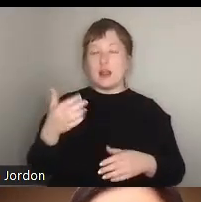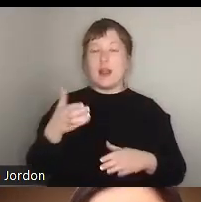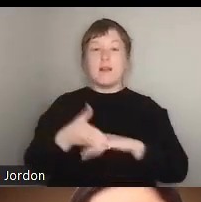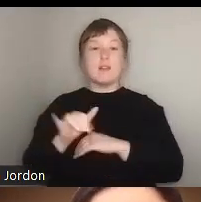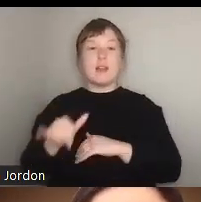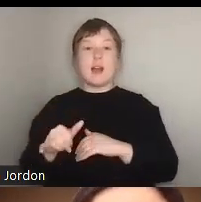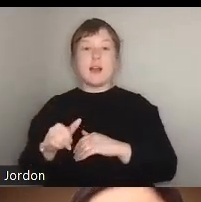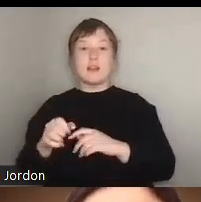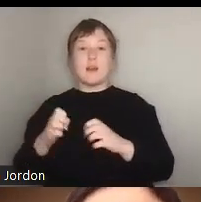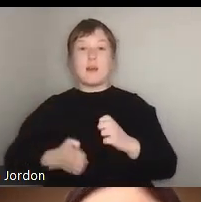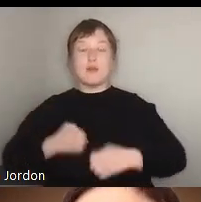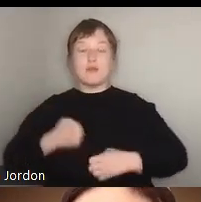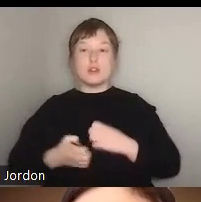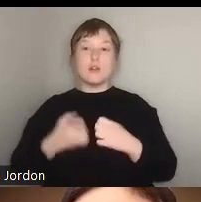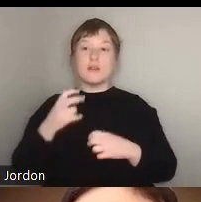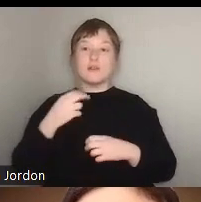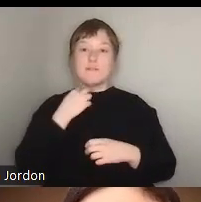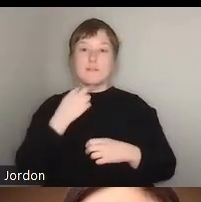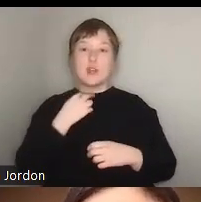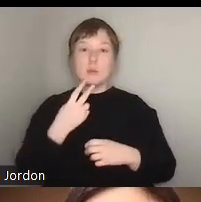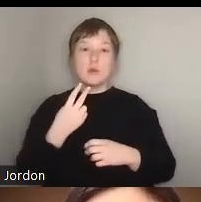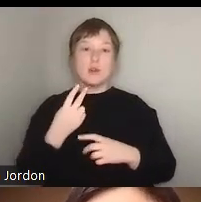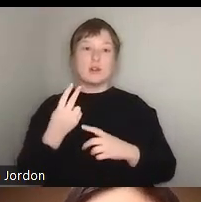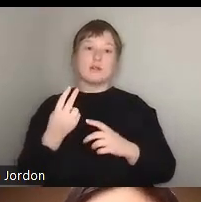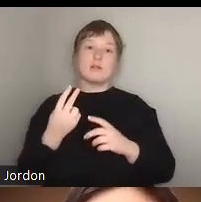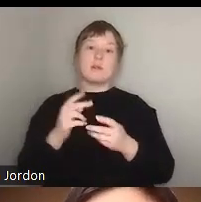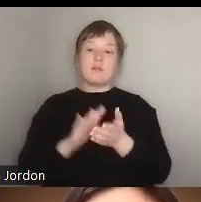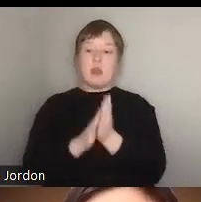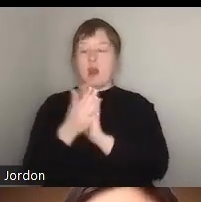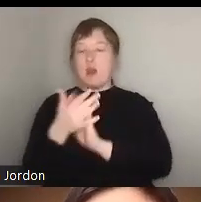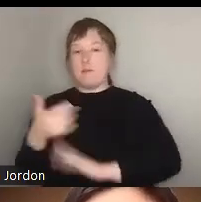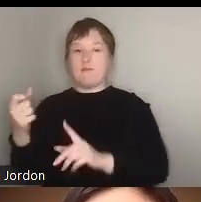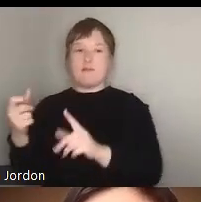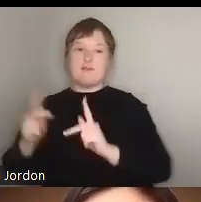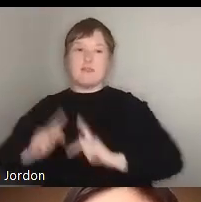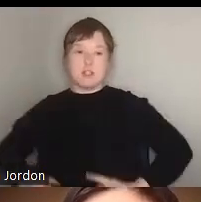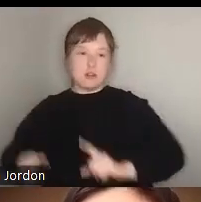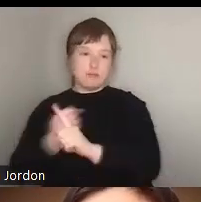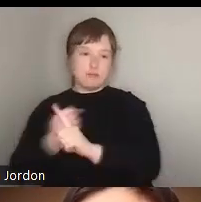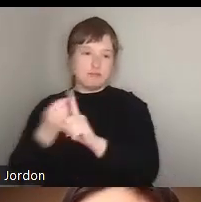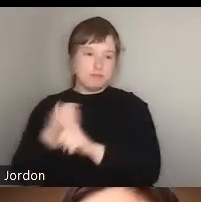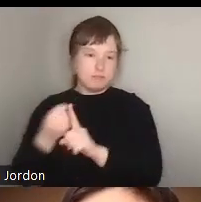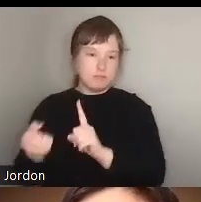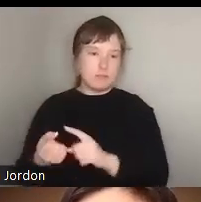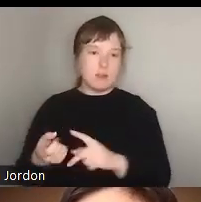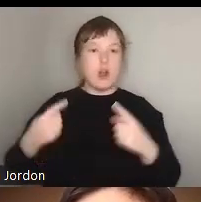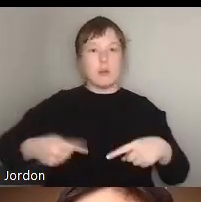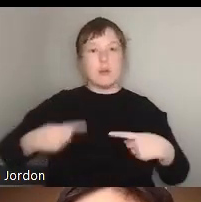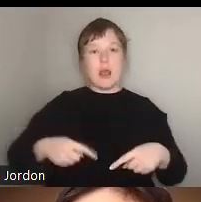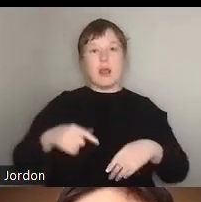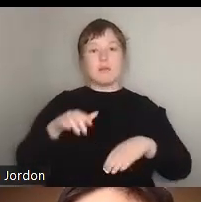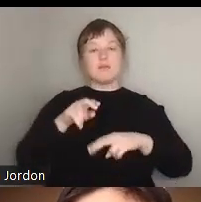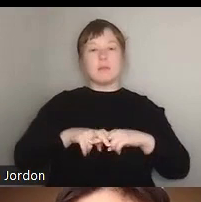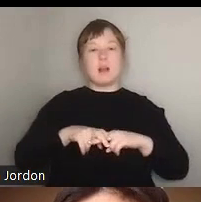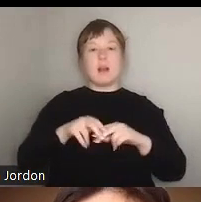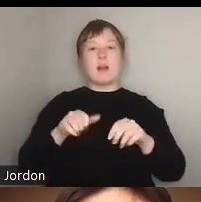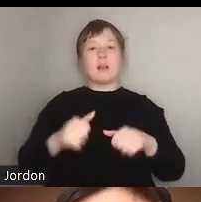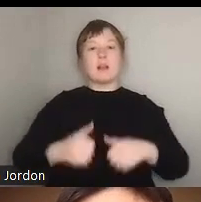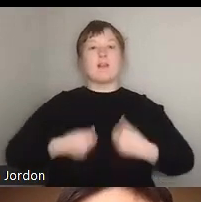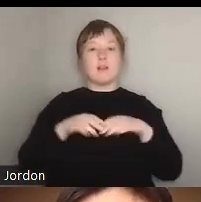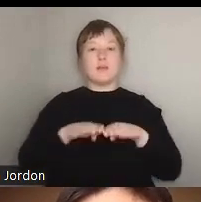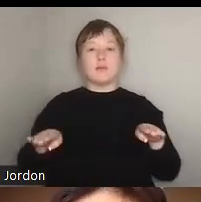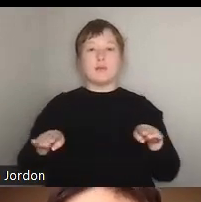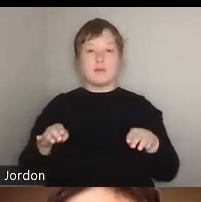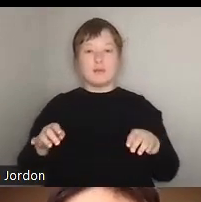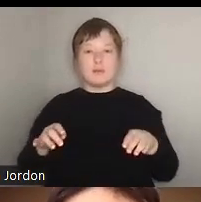experiencing rapidly escalated into physical violence. During an argument, I was on the living room floor, and he was watching me as I cried